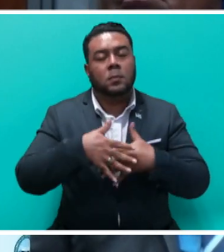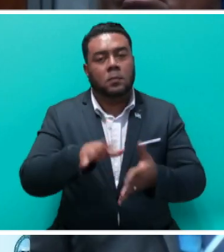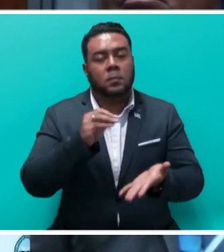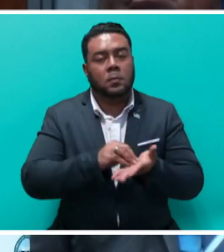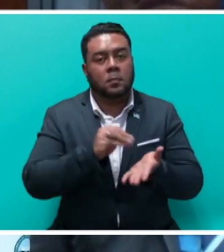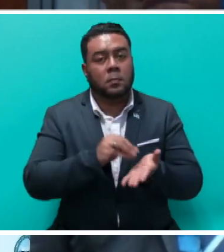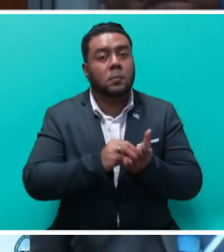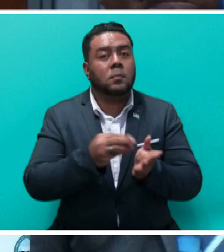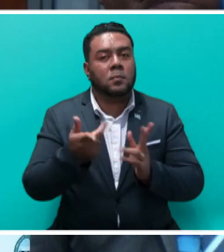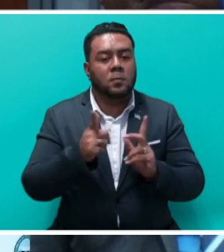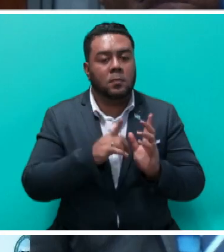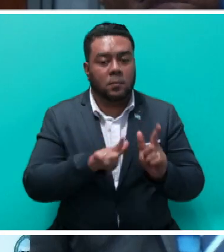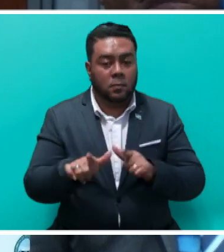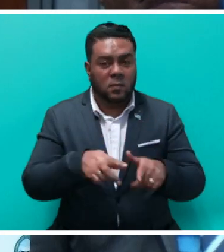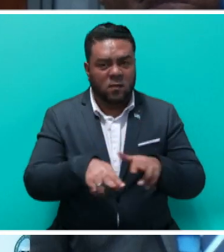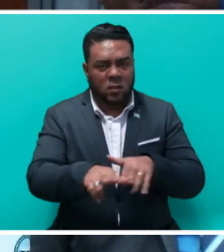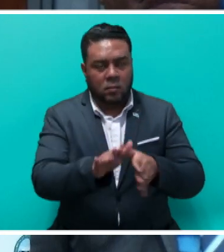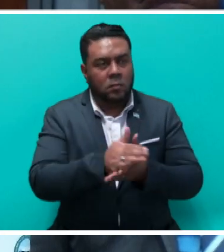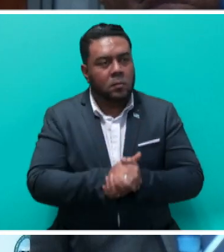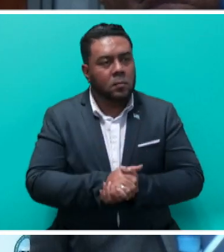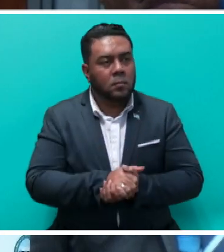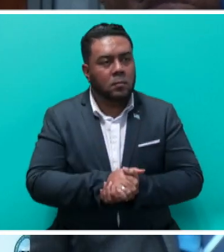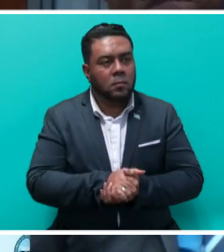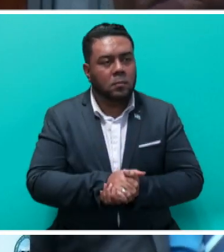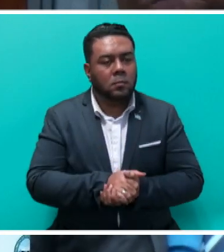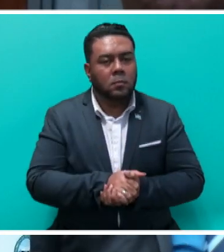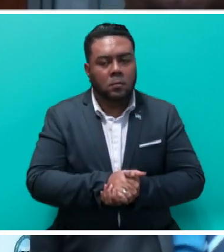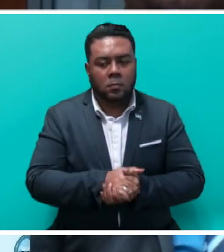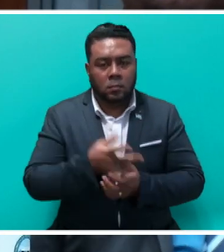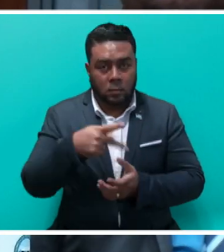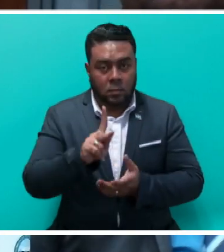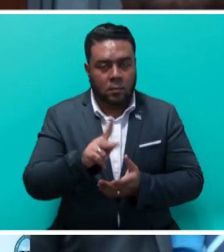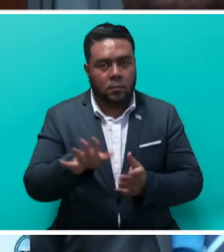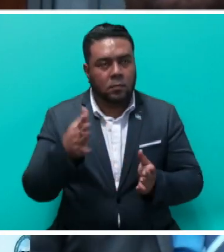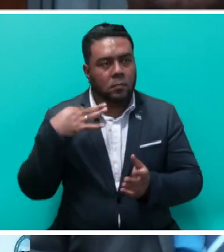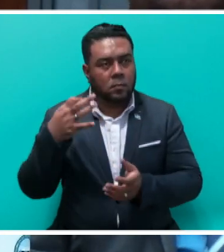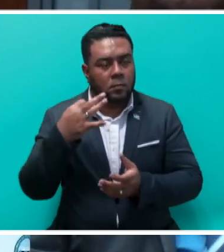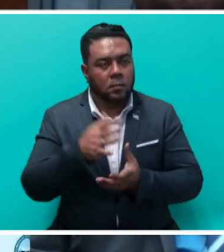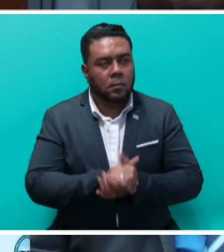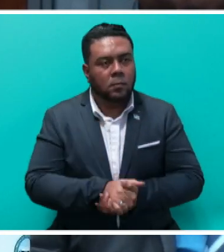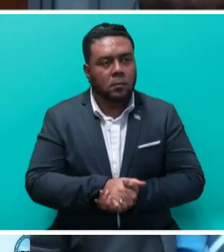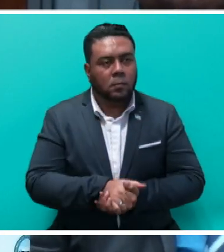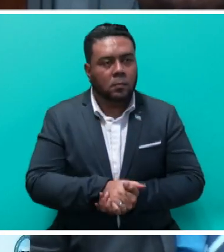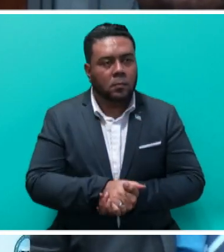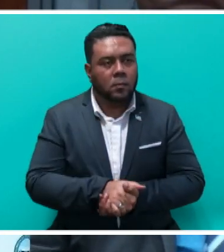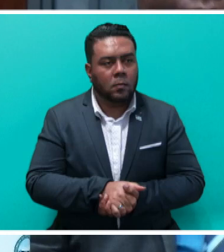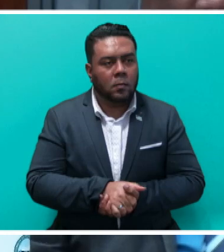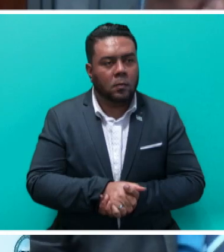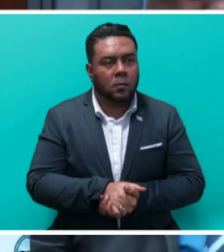PSVs, and town-based permit applications has resulted in conflicting